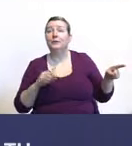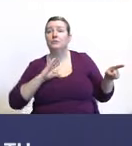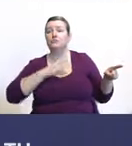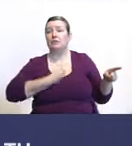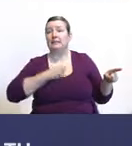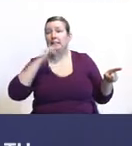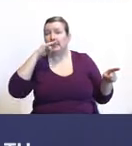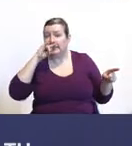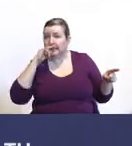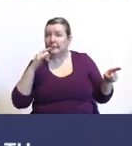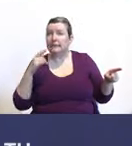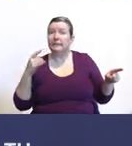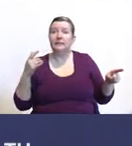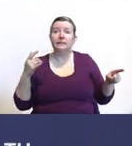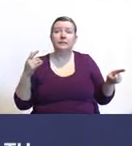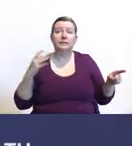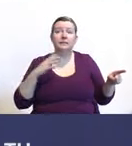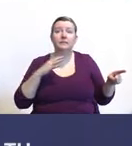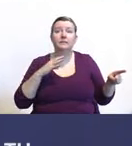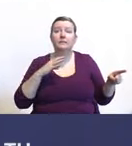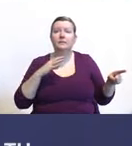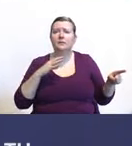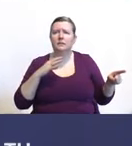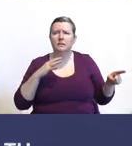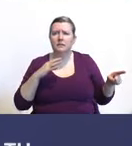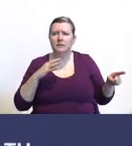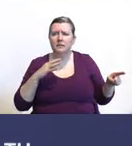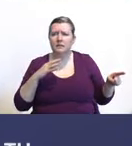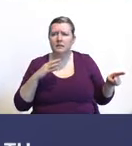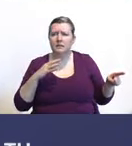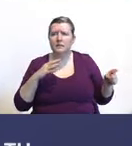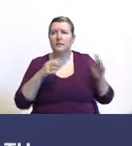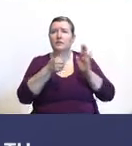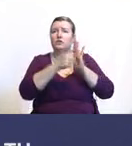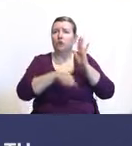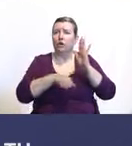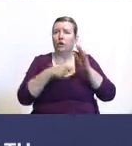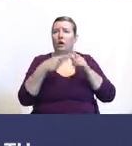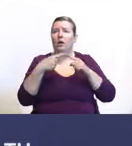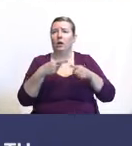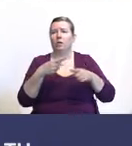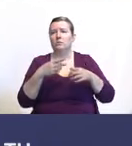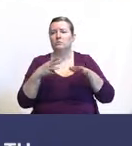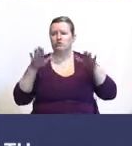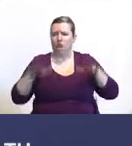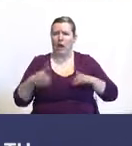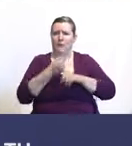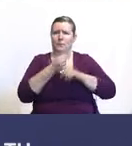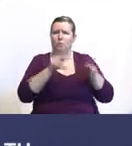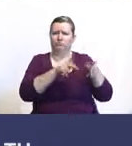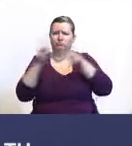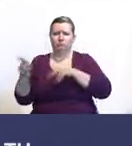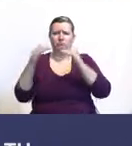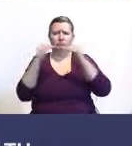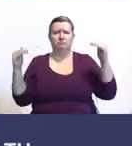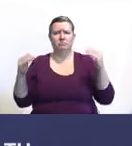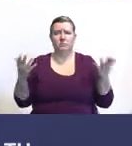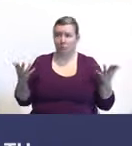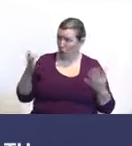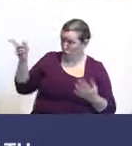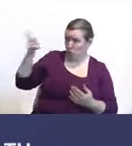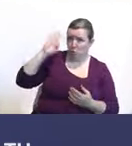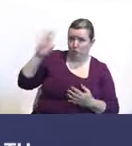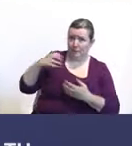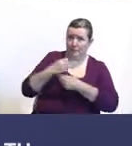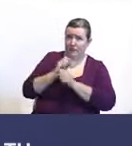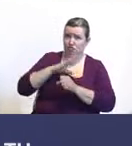gender confirmation surgery as child abuse. I'm not implying that your administration would do anything like that, but do you plan on making trans issues a